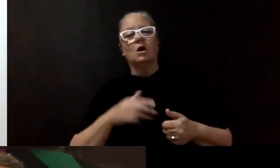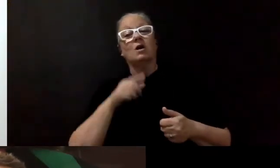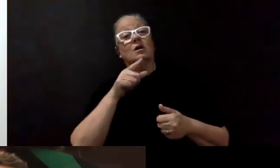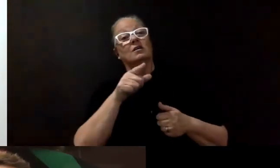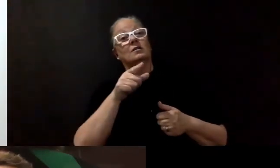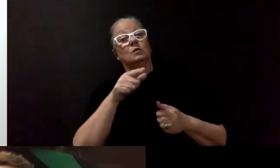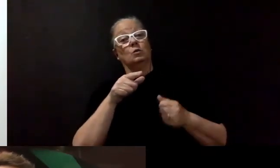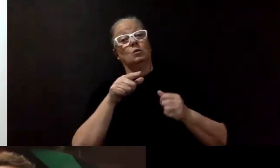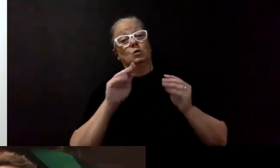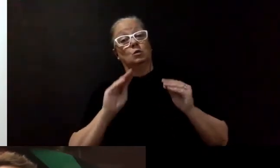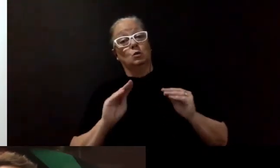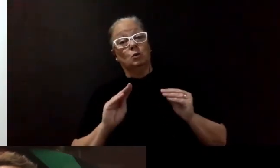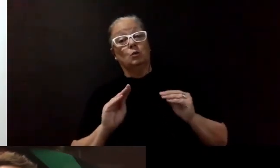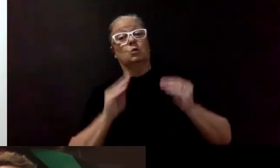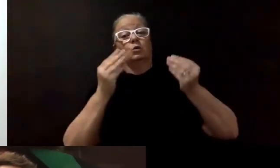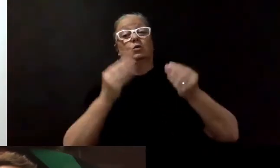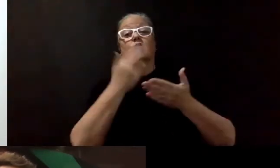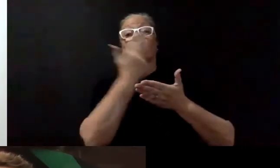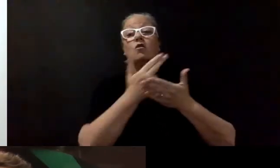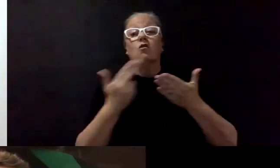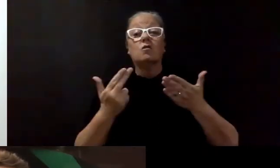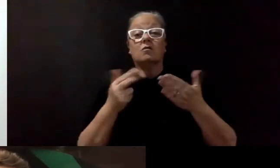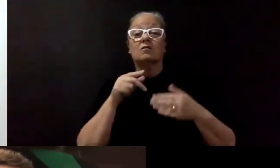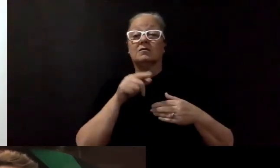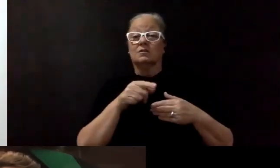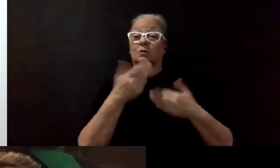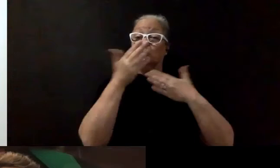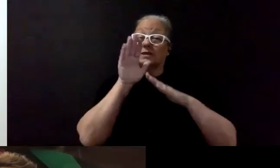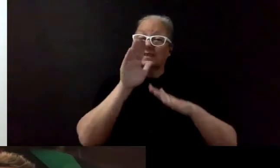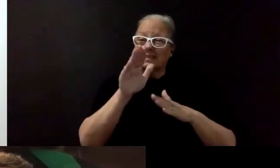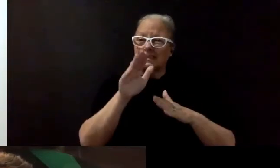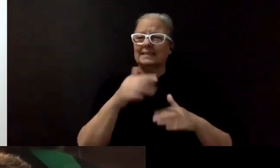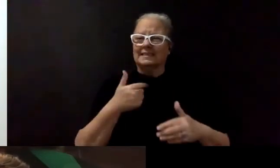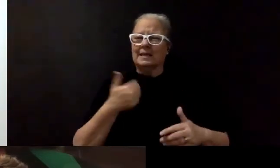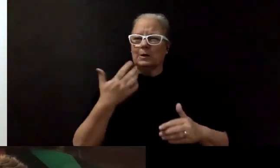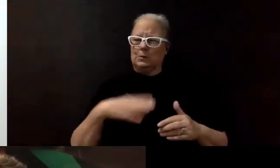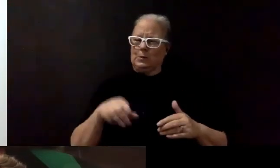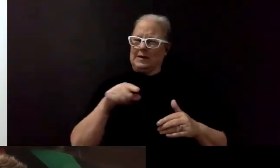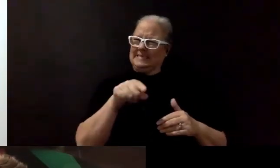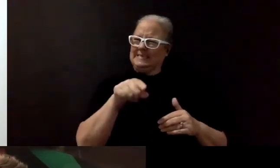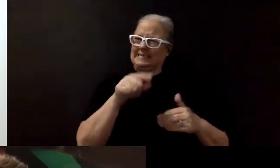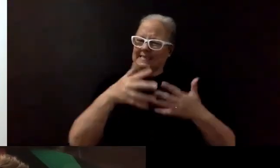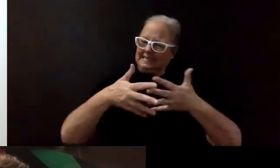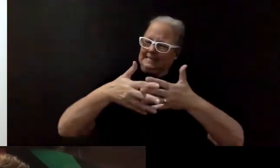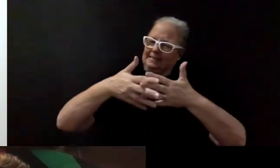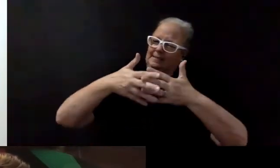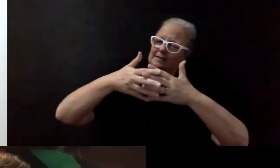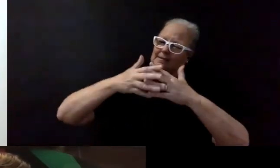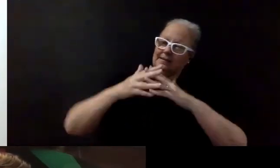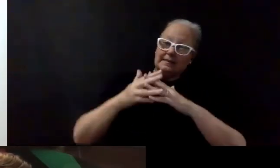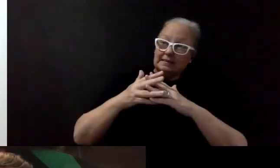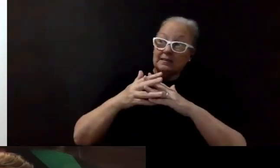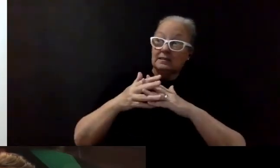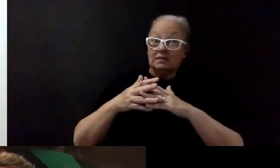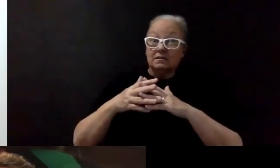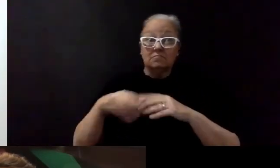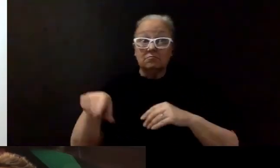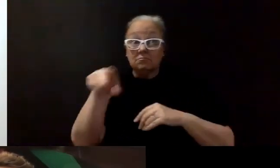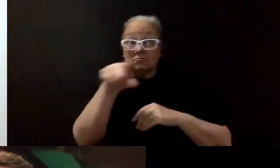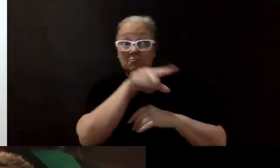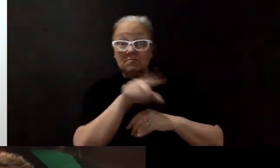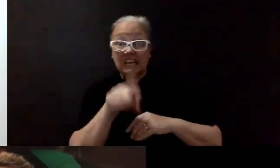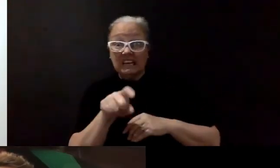thing, and seeing how much of a need there actually was once we started, it's just